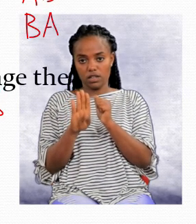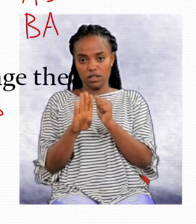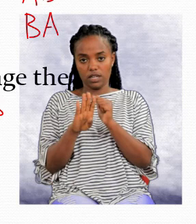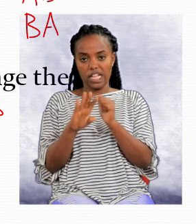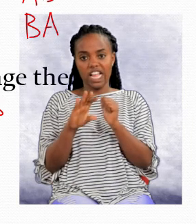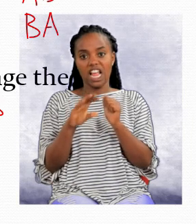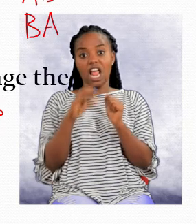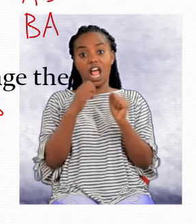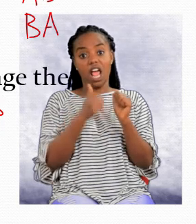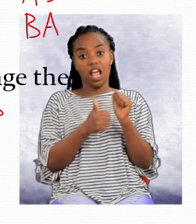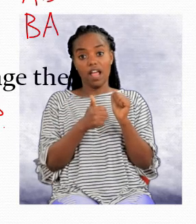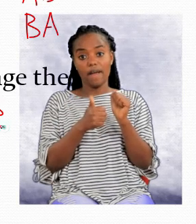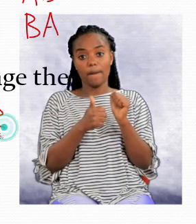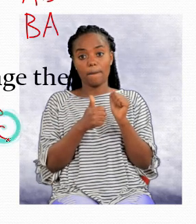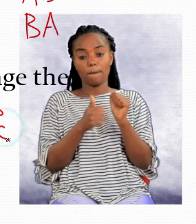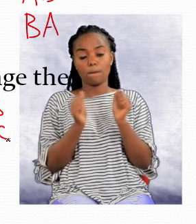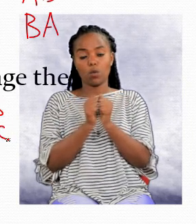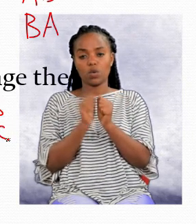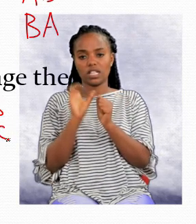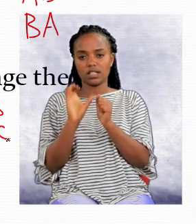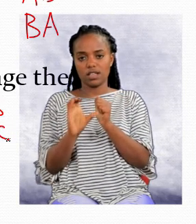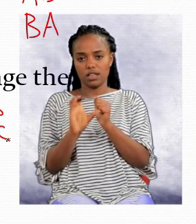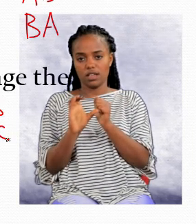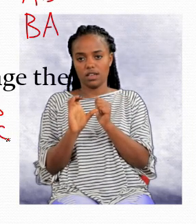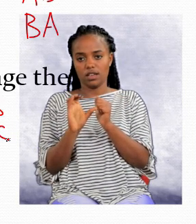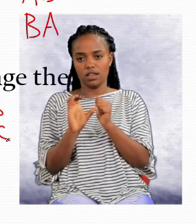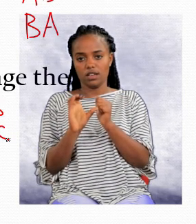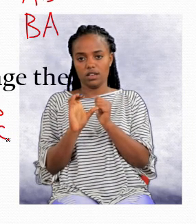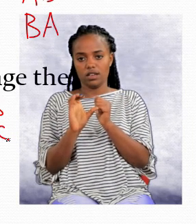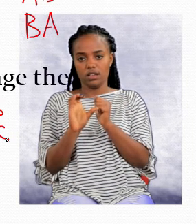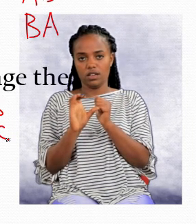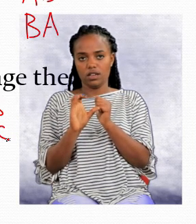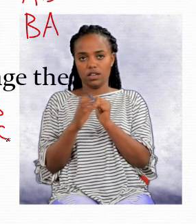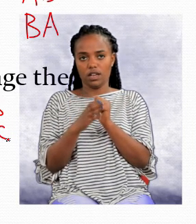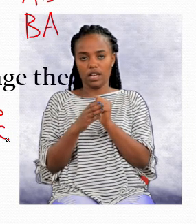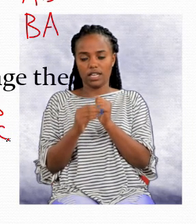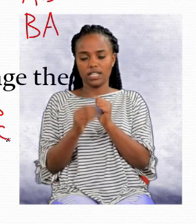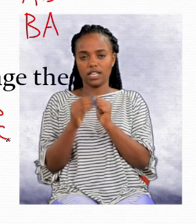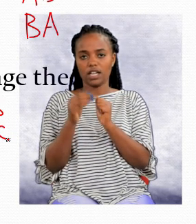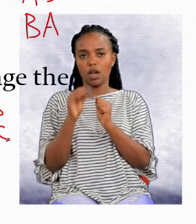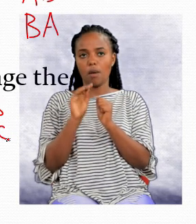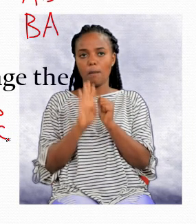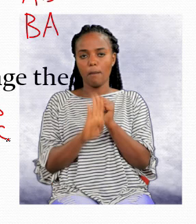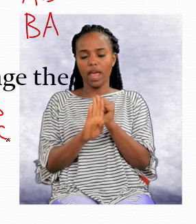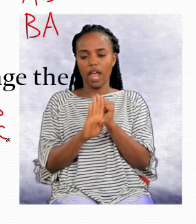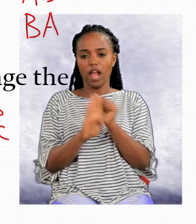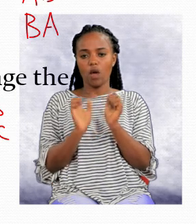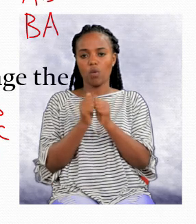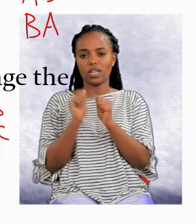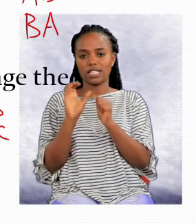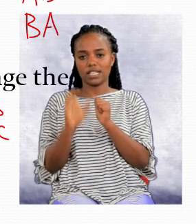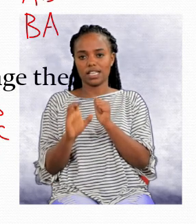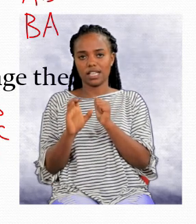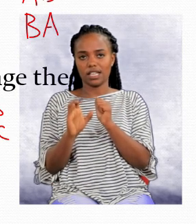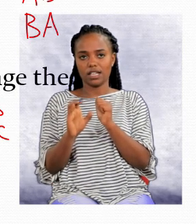A with C, and the letter B with C.